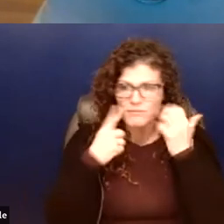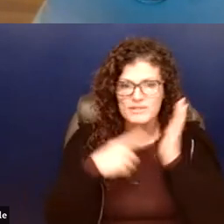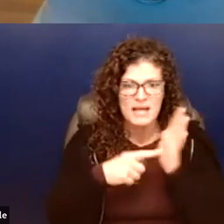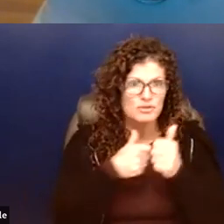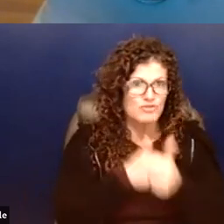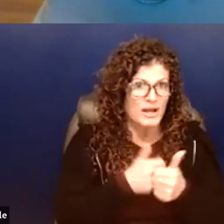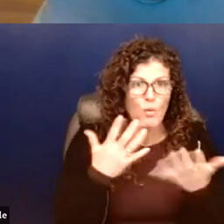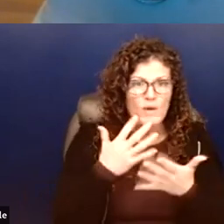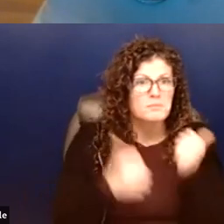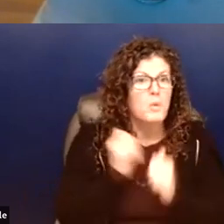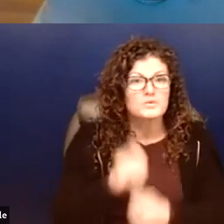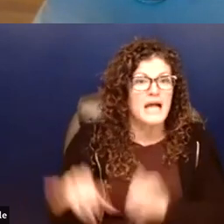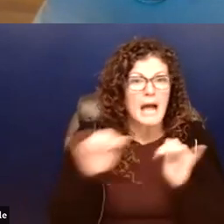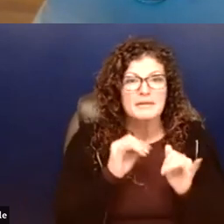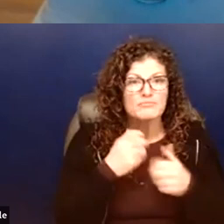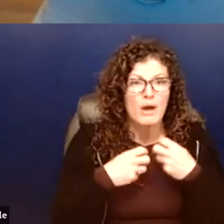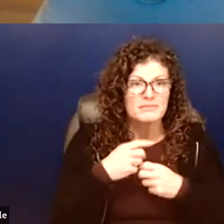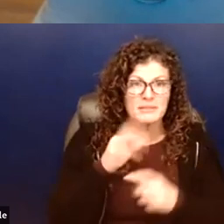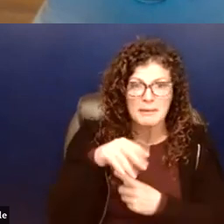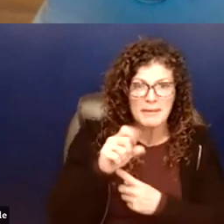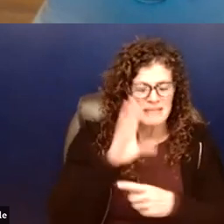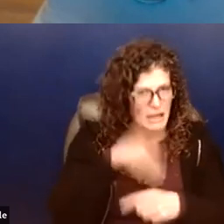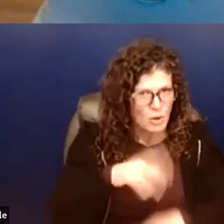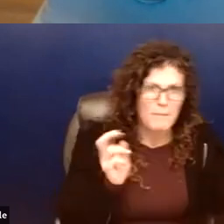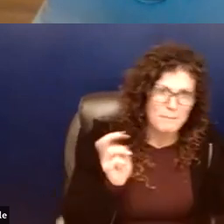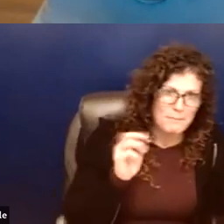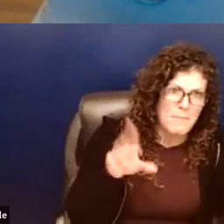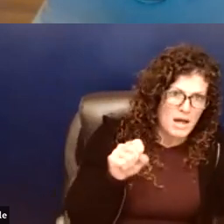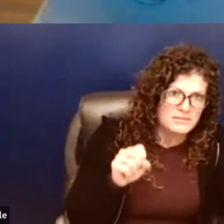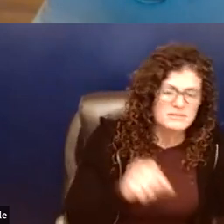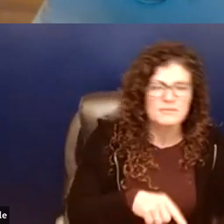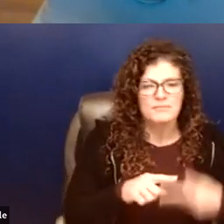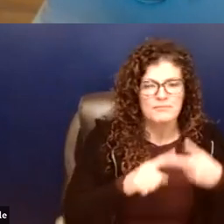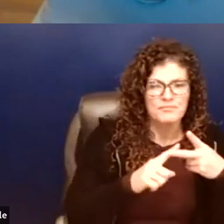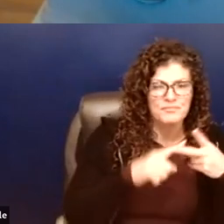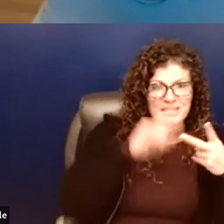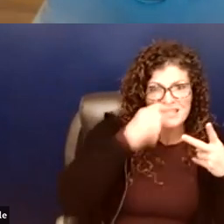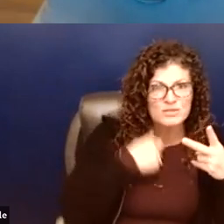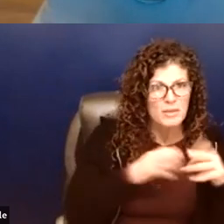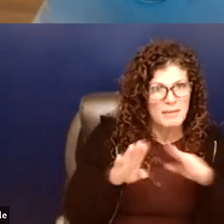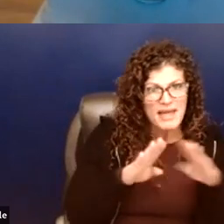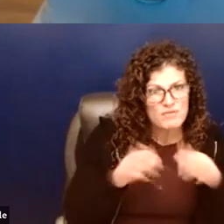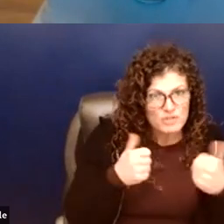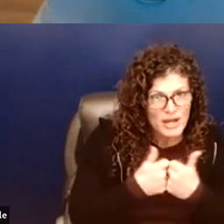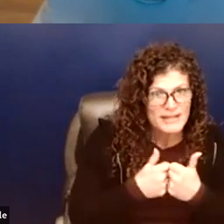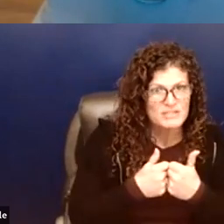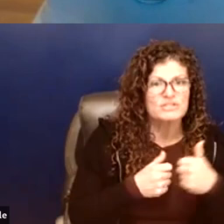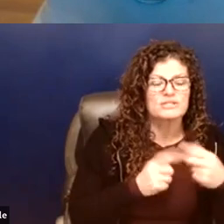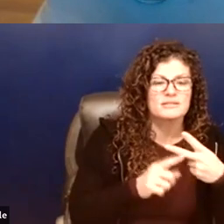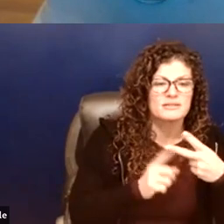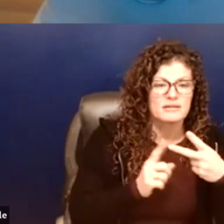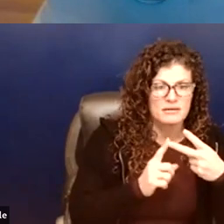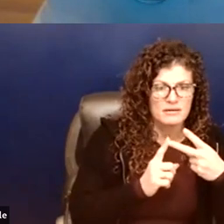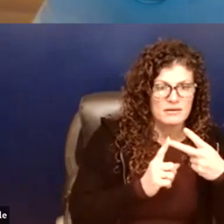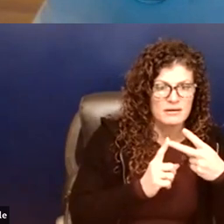what are the most common problems at BPS. I know buses are a common problem. I know that kids with behavioral challenges, you know, end